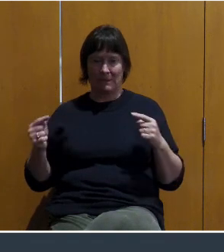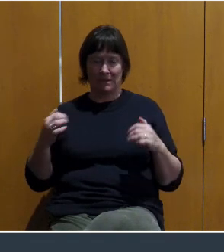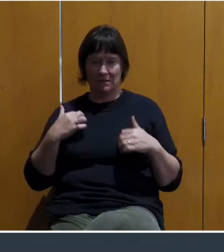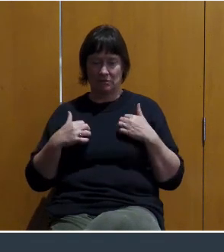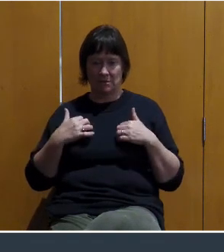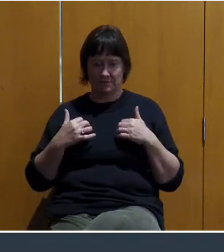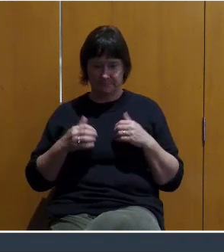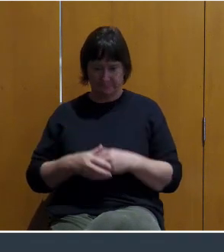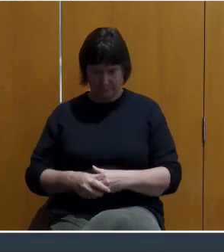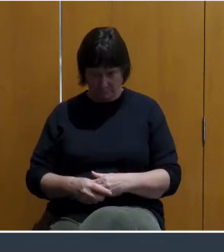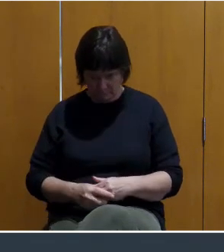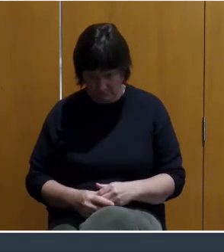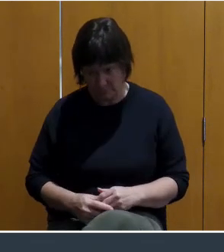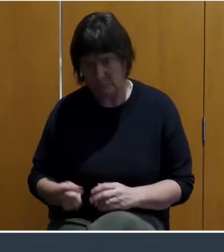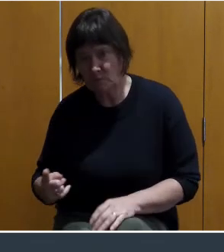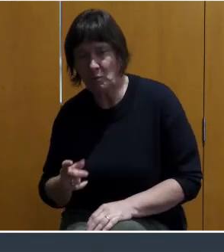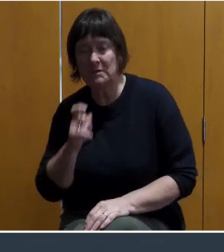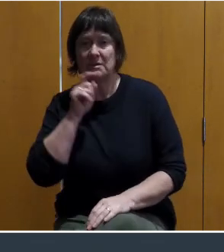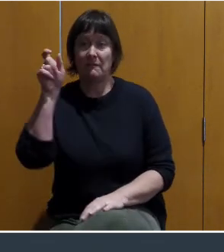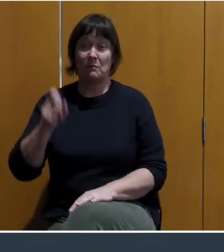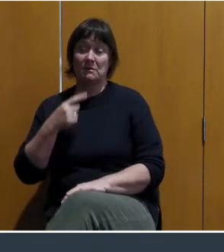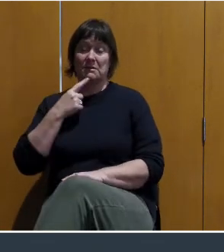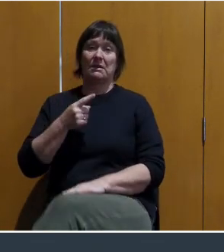I think one of our officers, Rachel, put it well